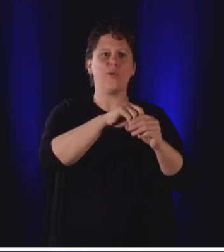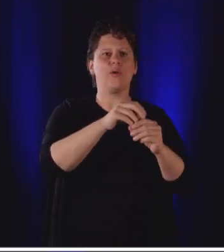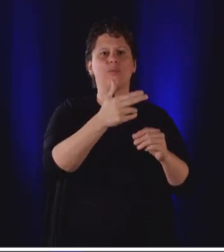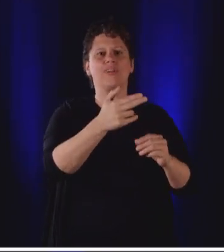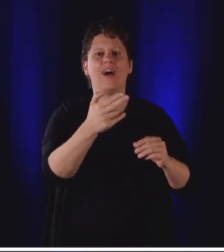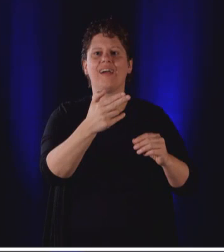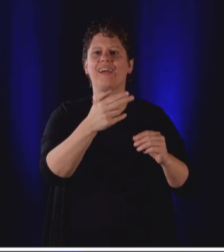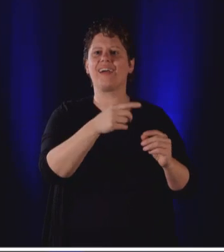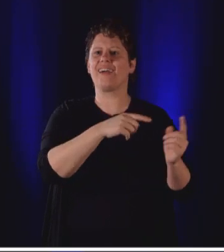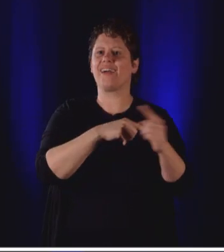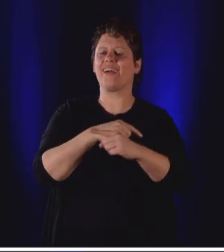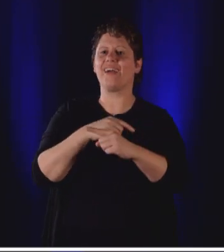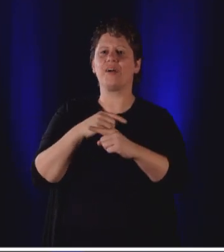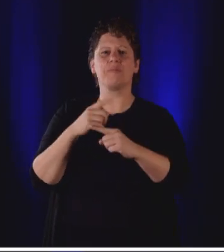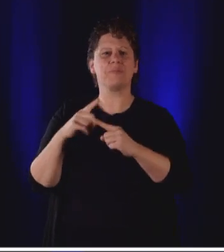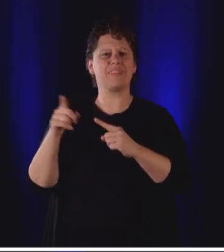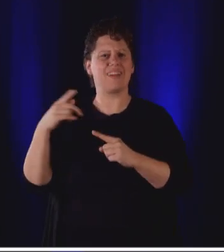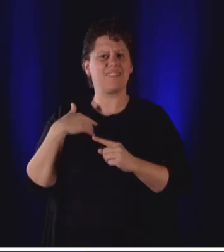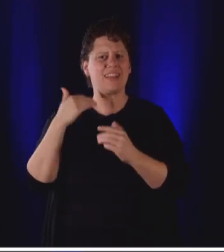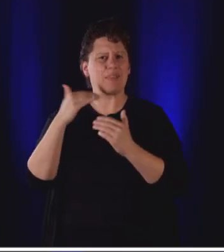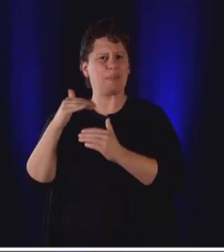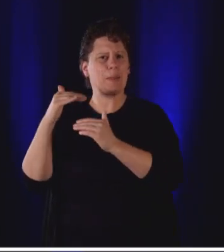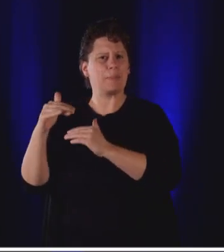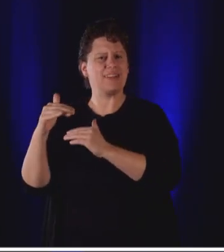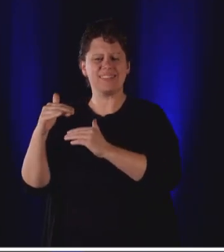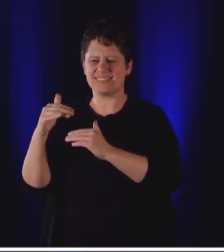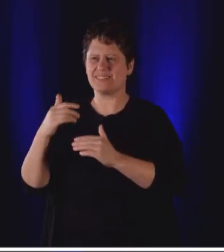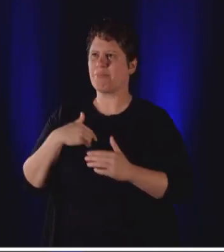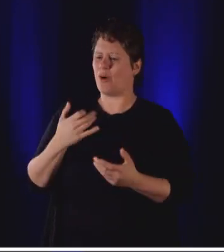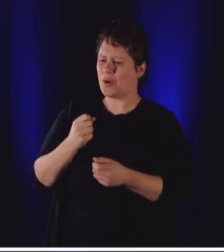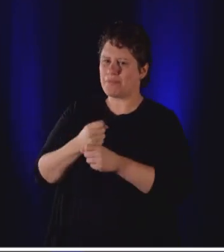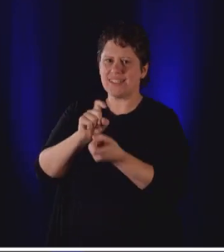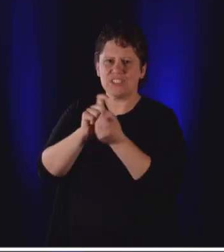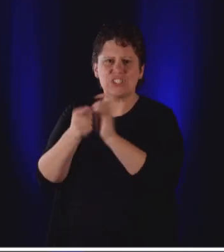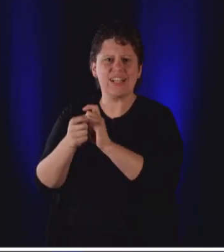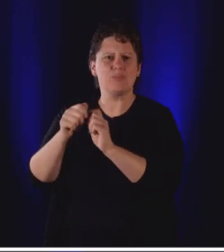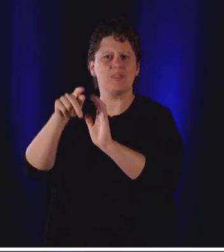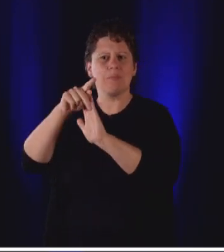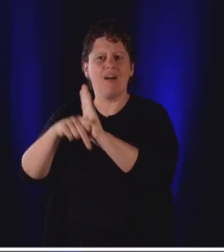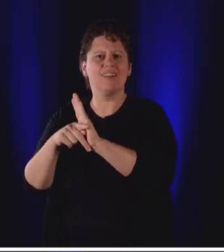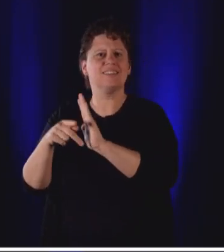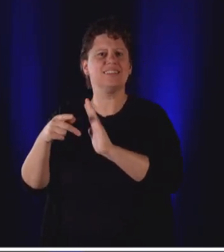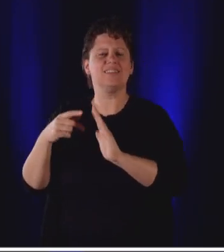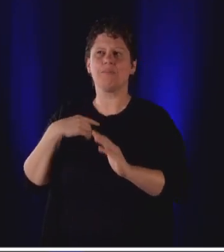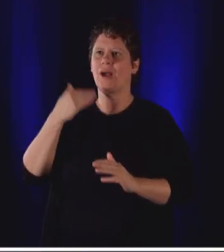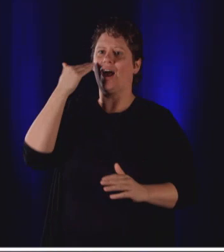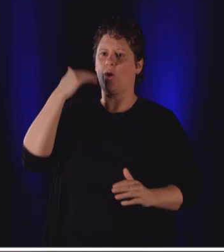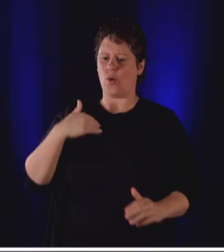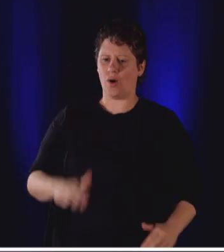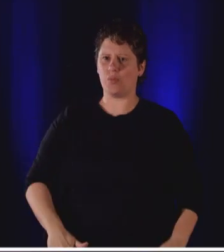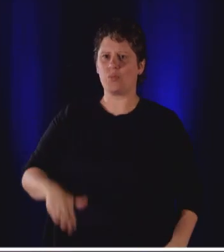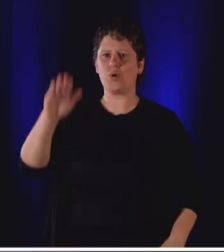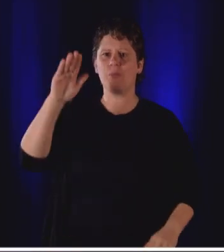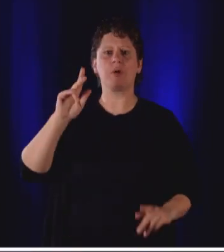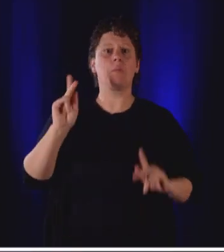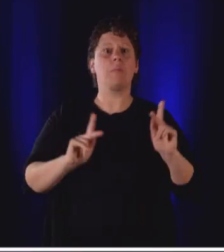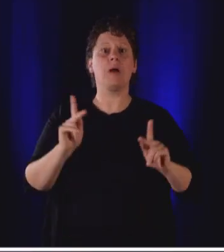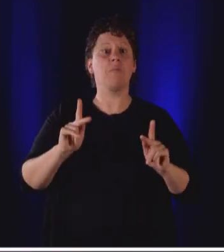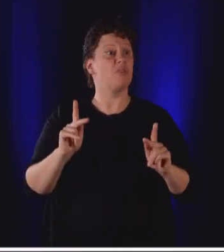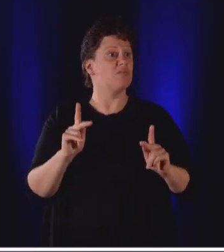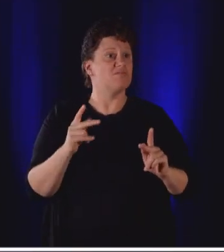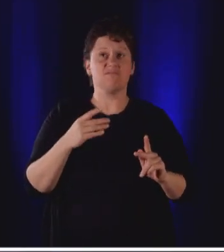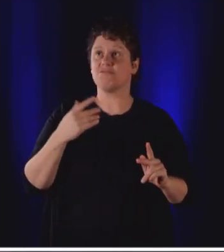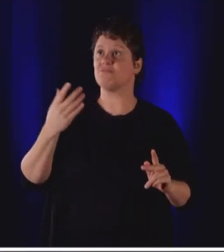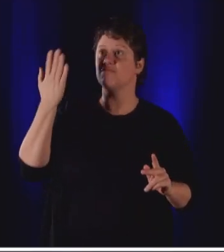to change different policies. I found out pretty early that in my community, people could come through our neighborhoods and they